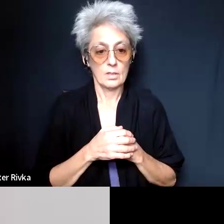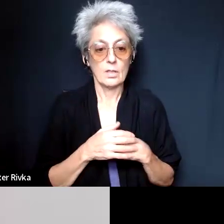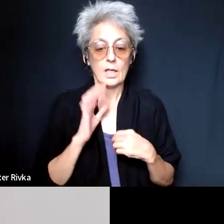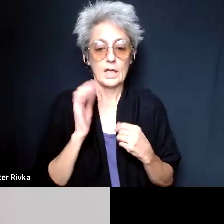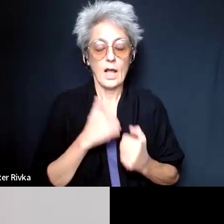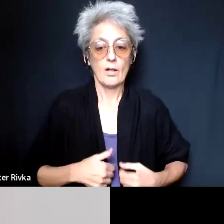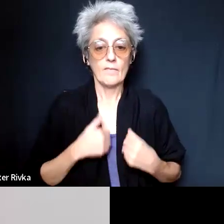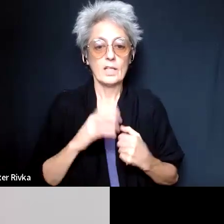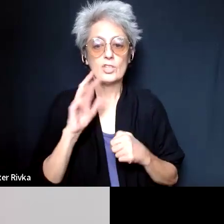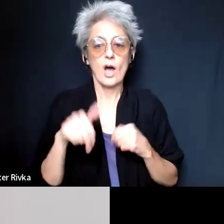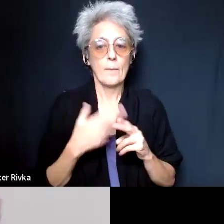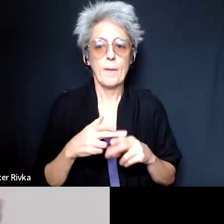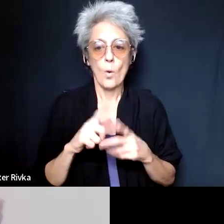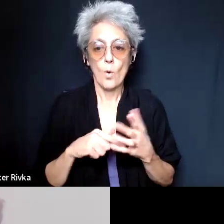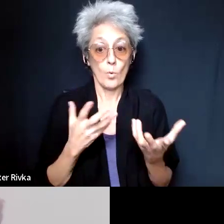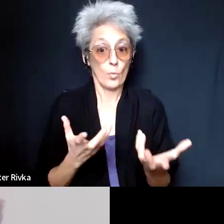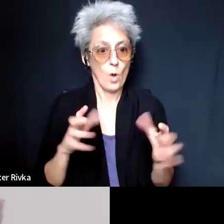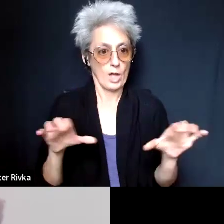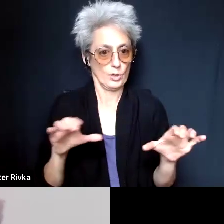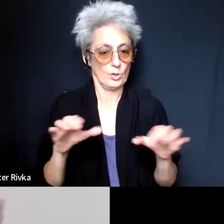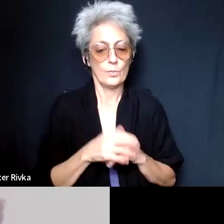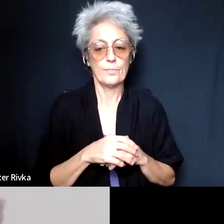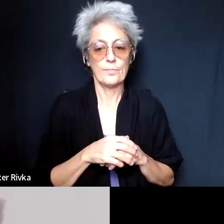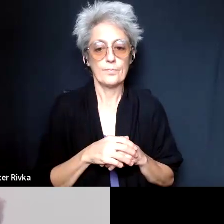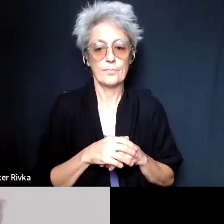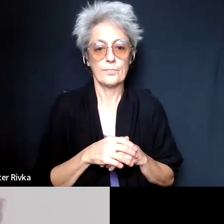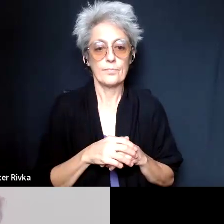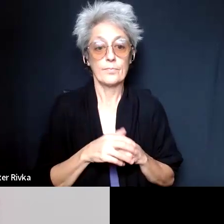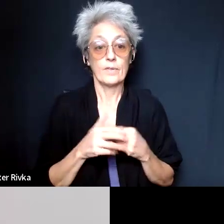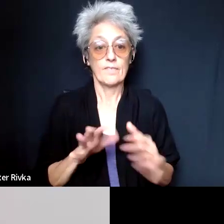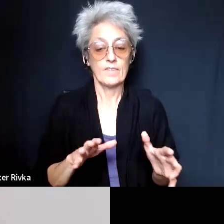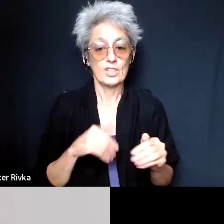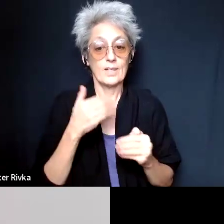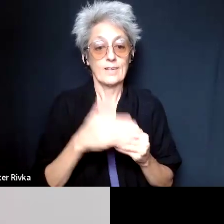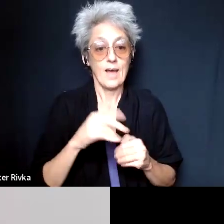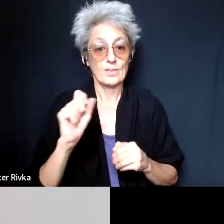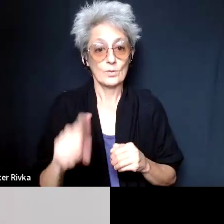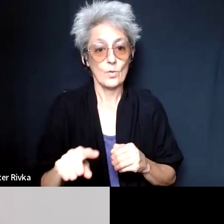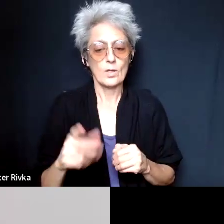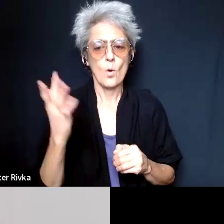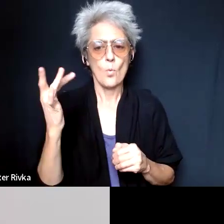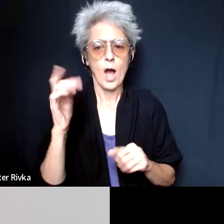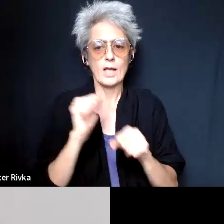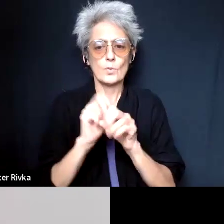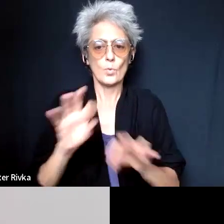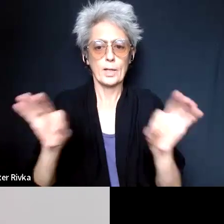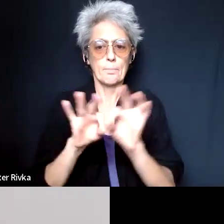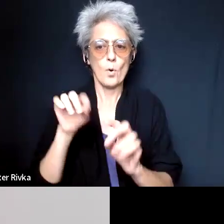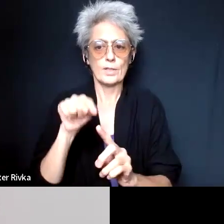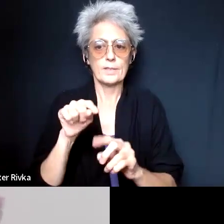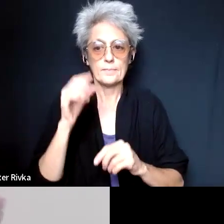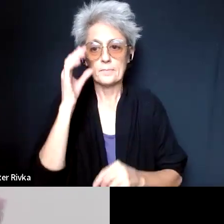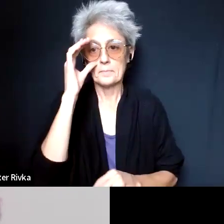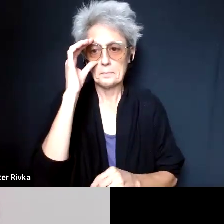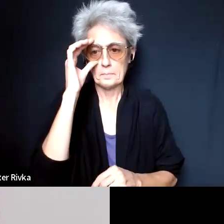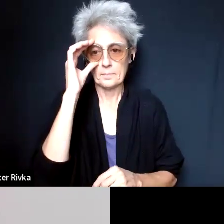is it that we want to do. We followed up with the question of, why is work important? And I encourage you to throw